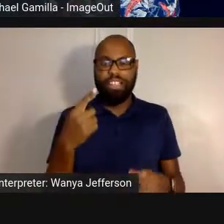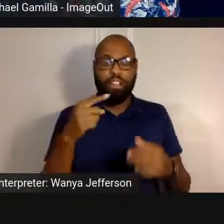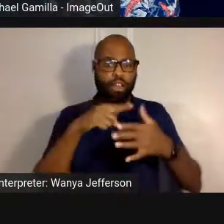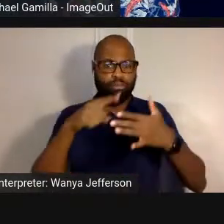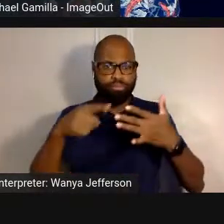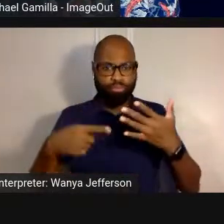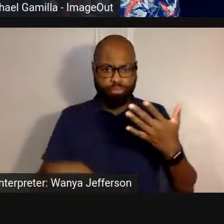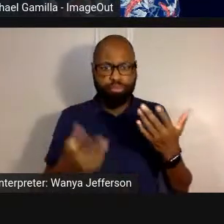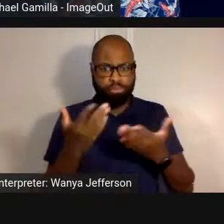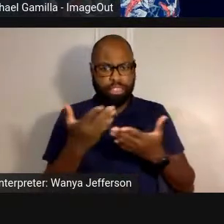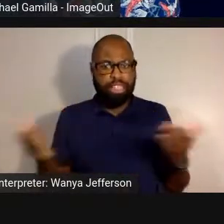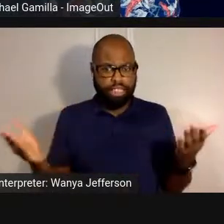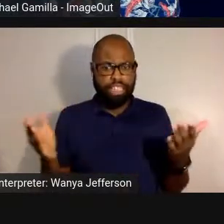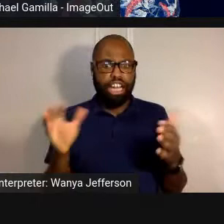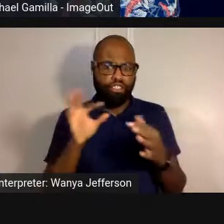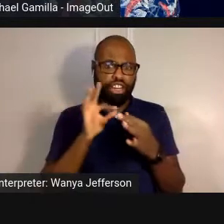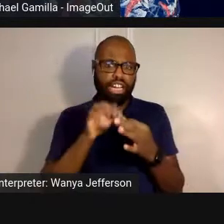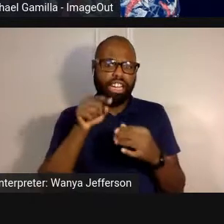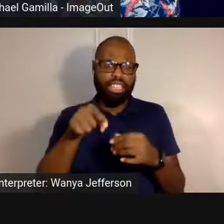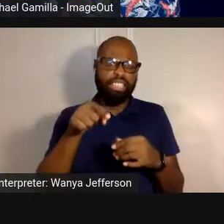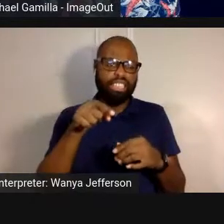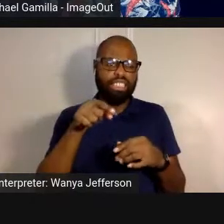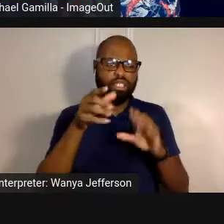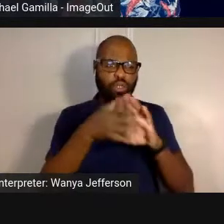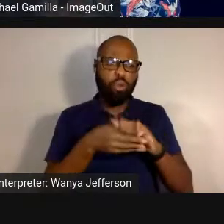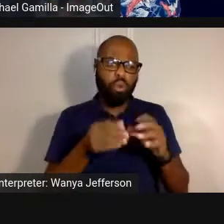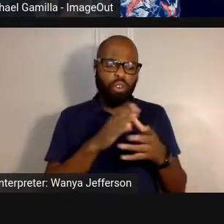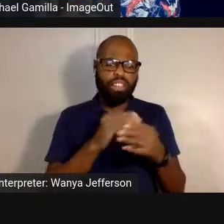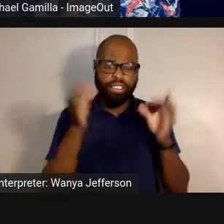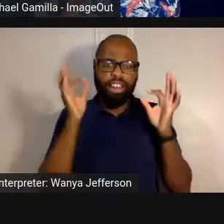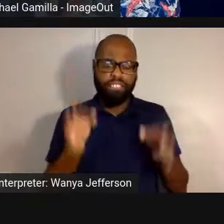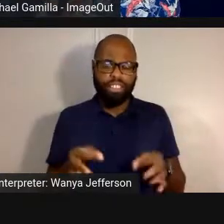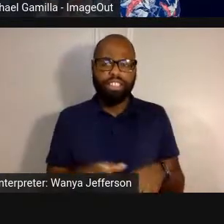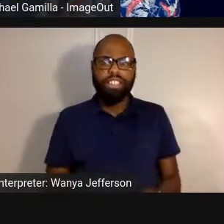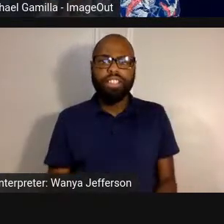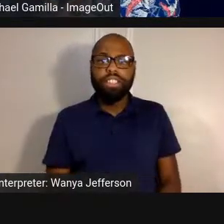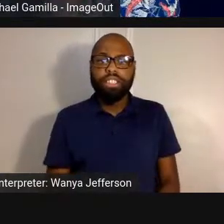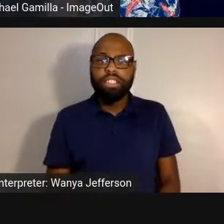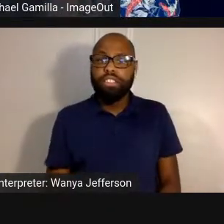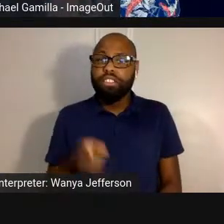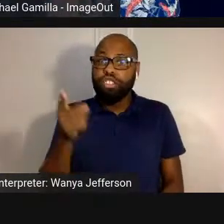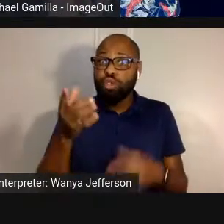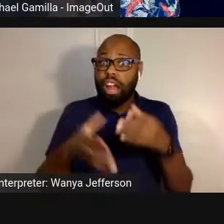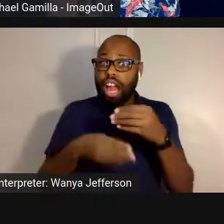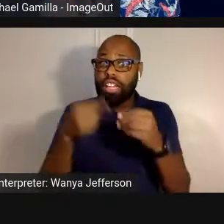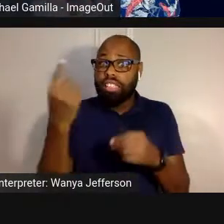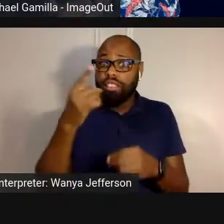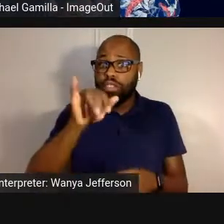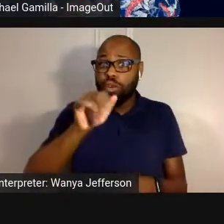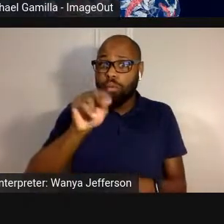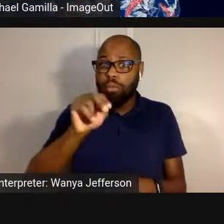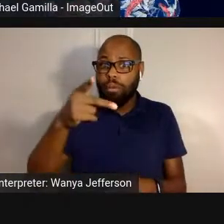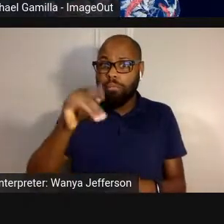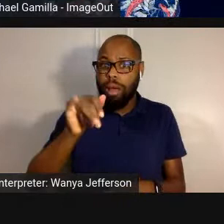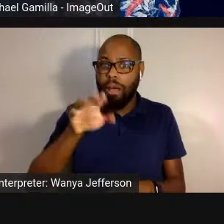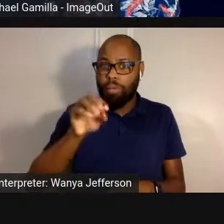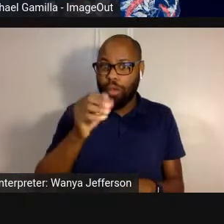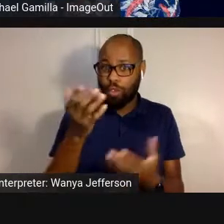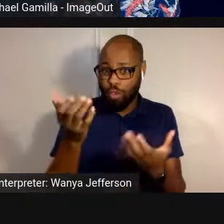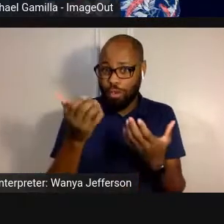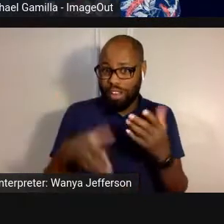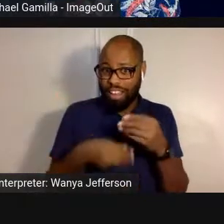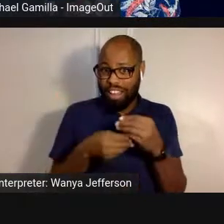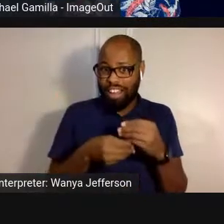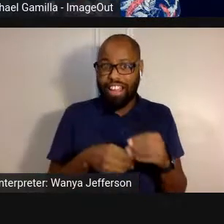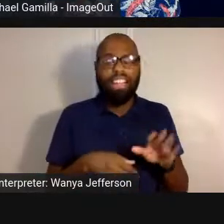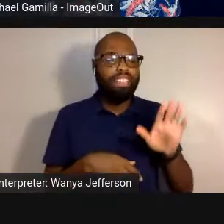things around this character. Yeah. Did you want to add something, Juan Pablo? Because did you raise your hand or not? I have